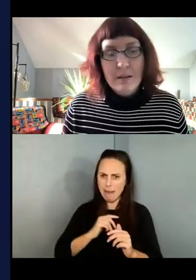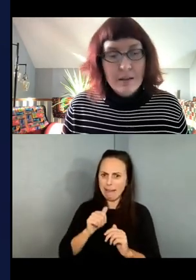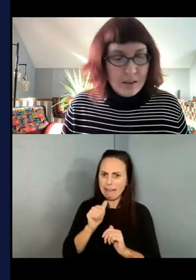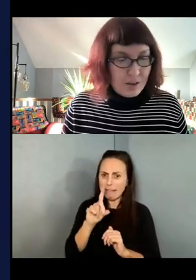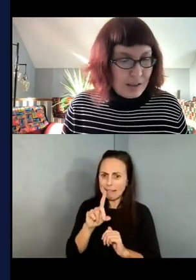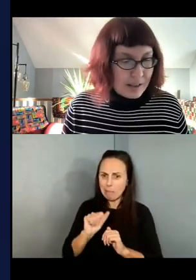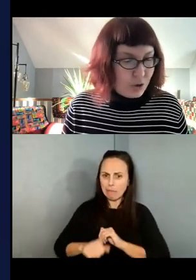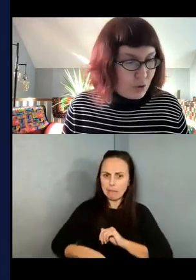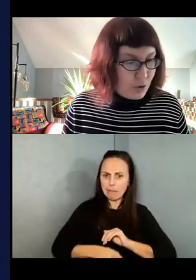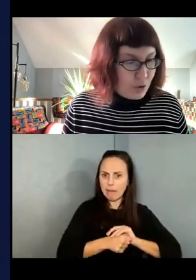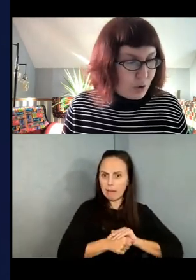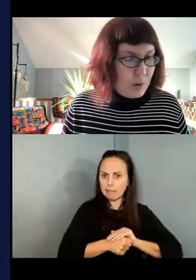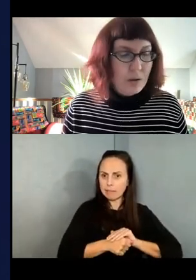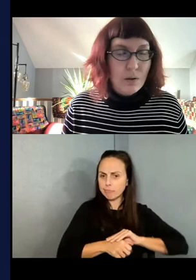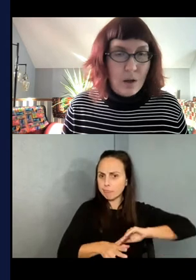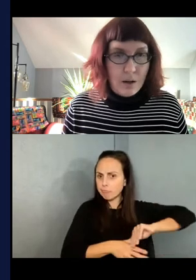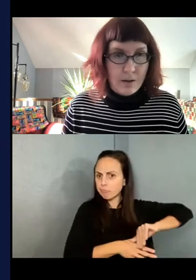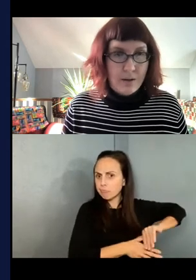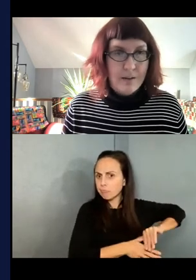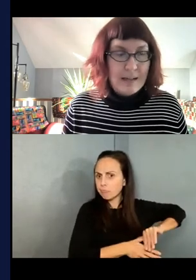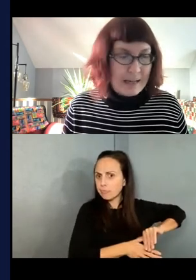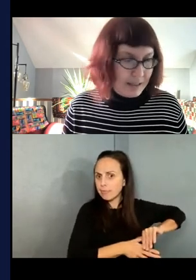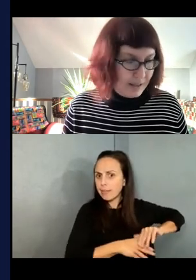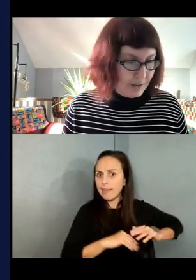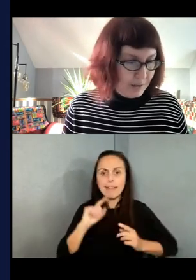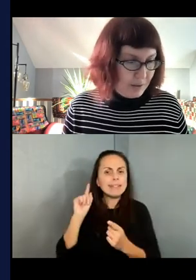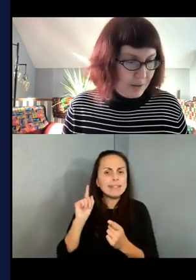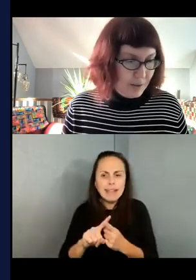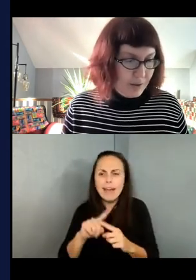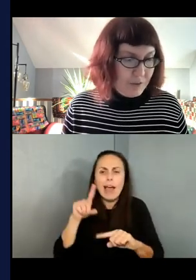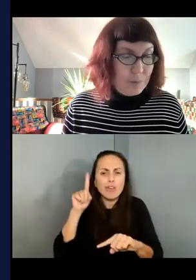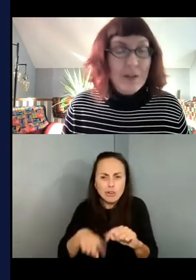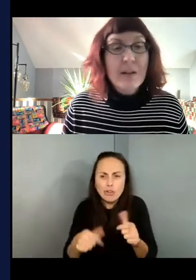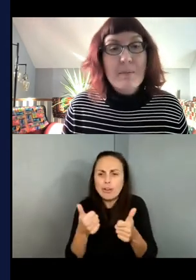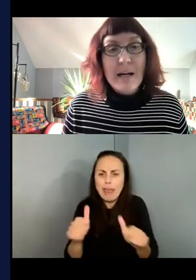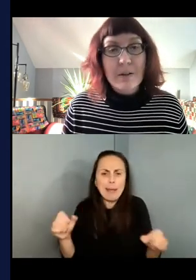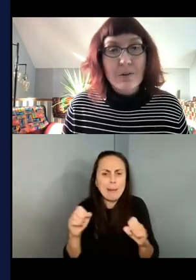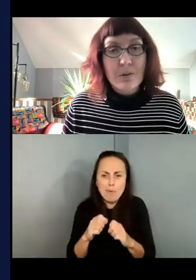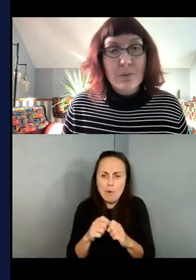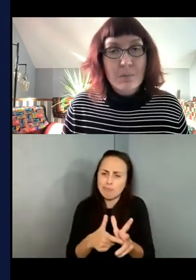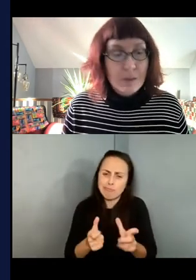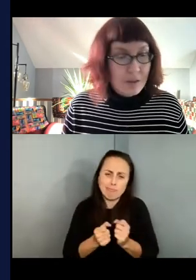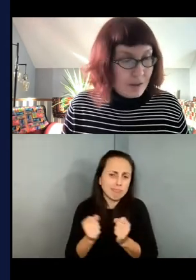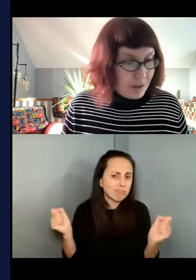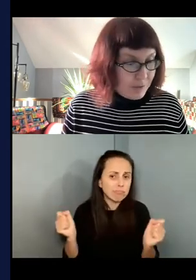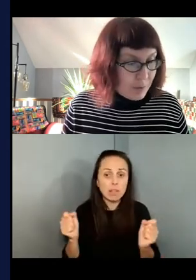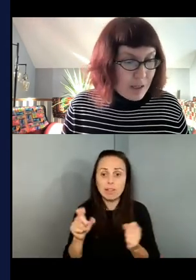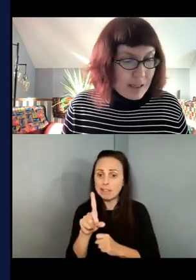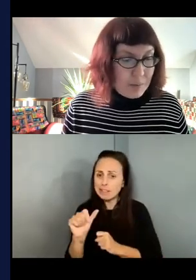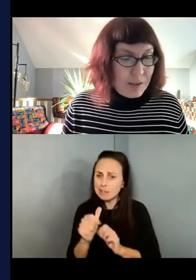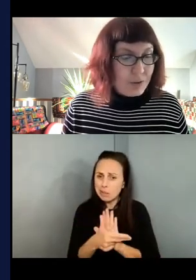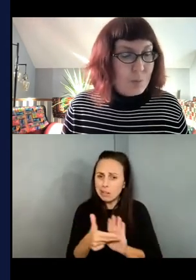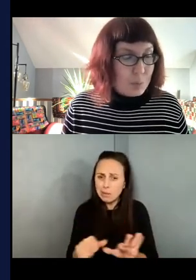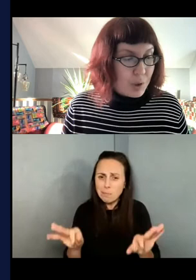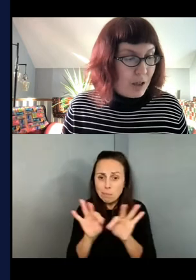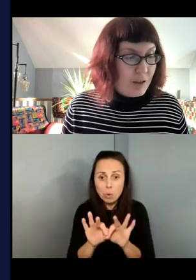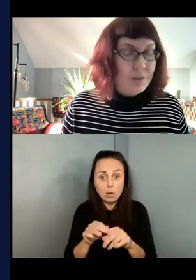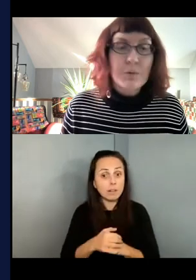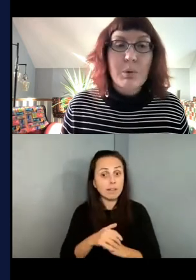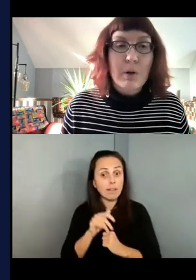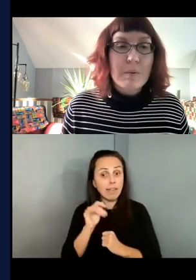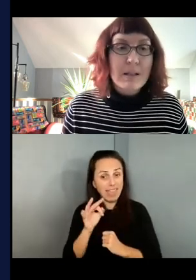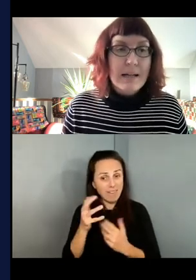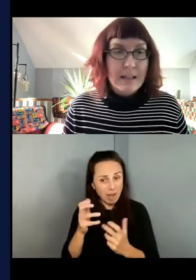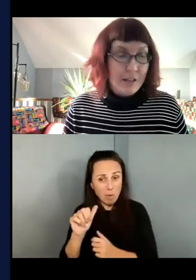disability until I could no longer hide it. Visibility matters. If I want ableism and